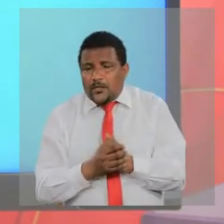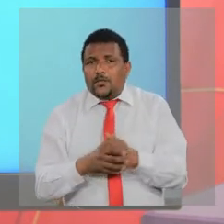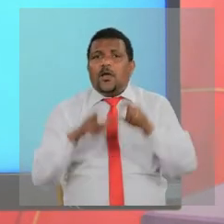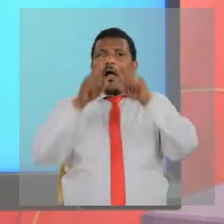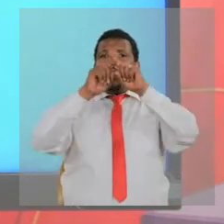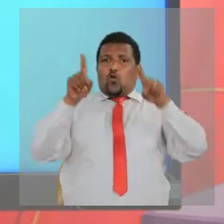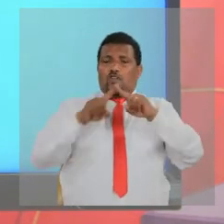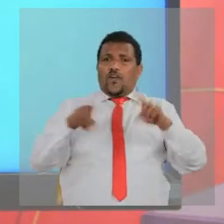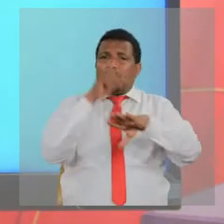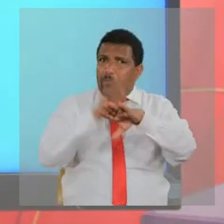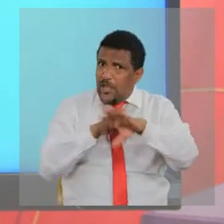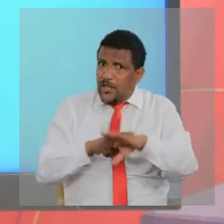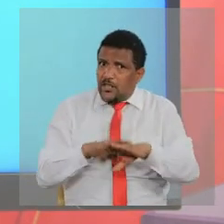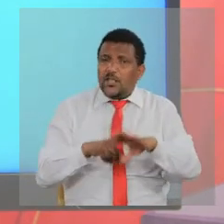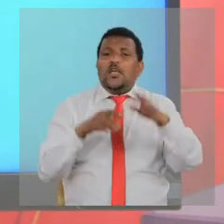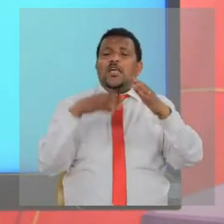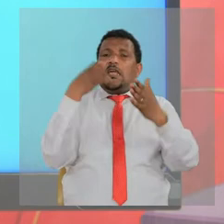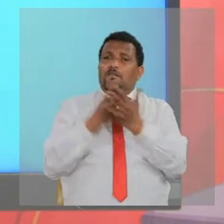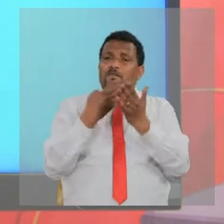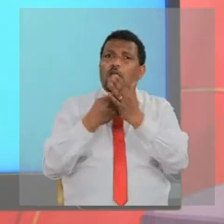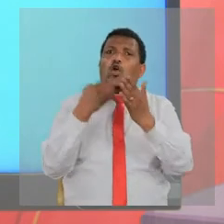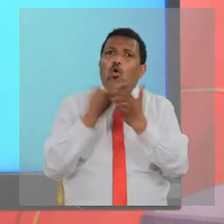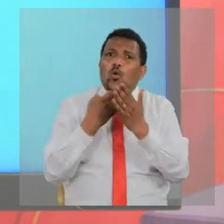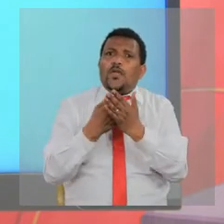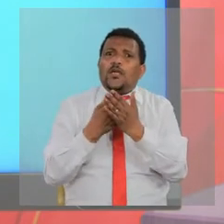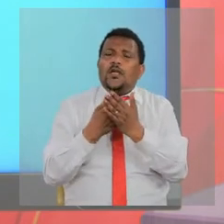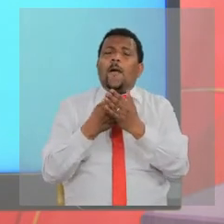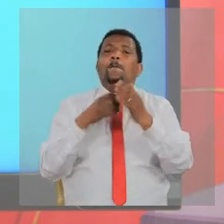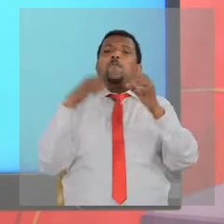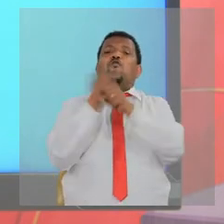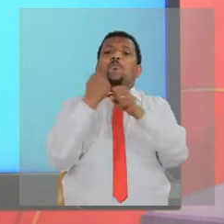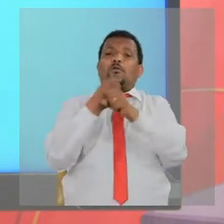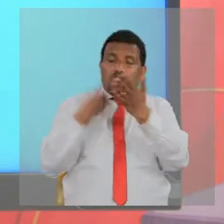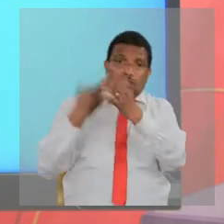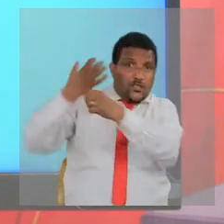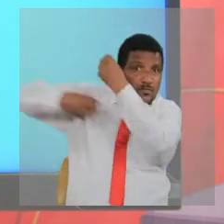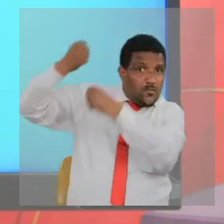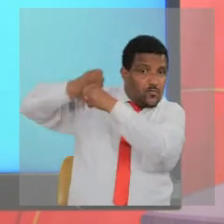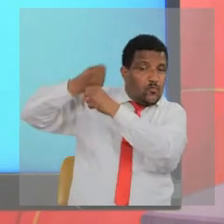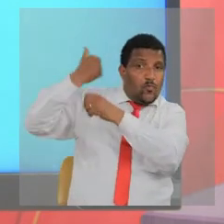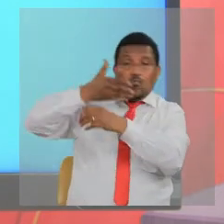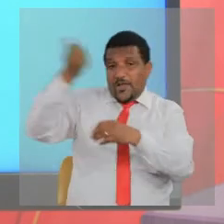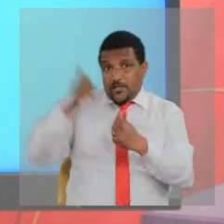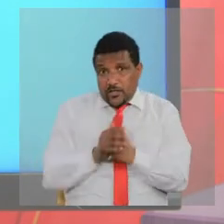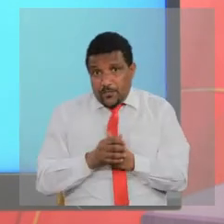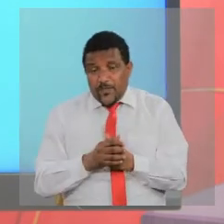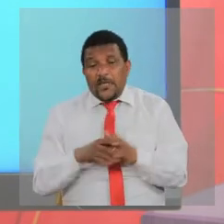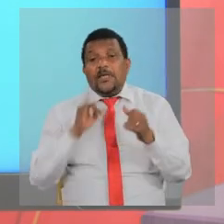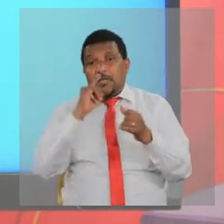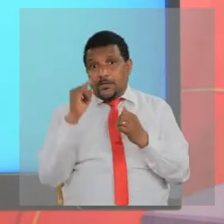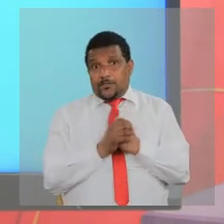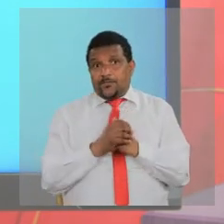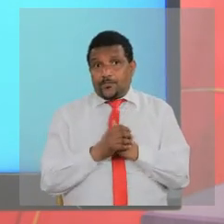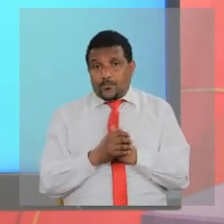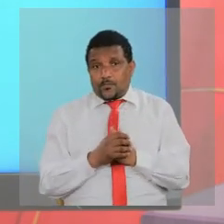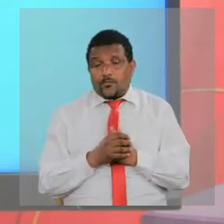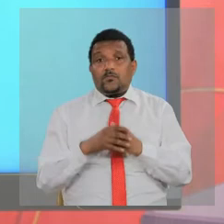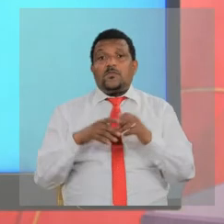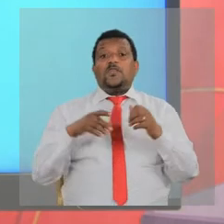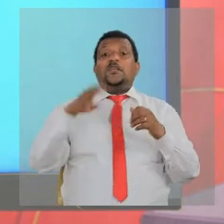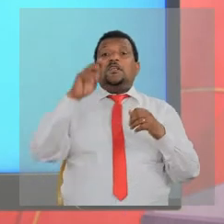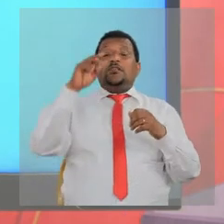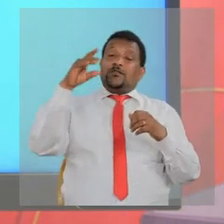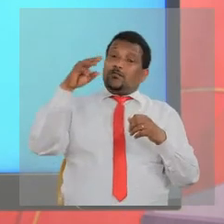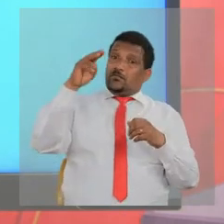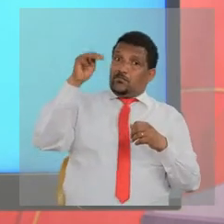among different periods. Is the economic performance of this year better than the previous one? Is the Derg